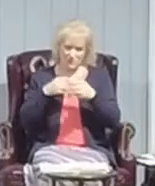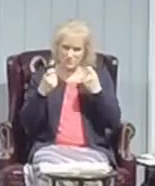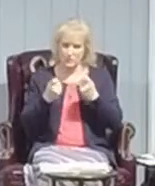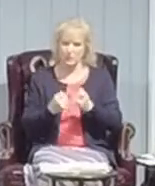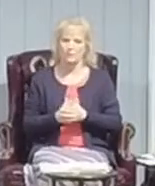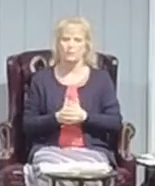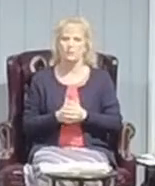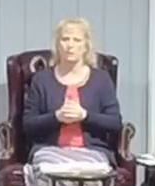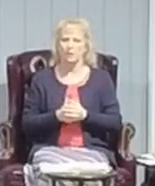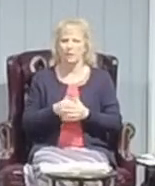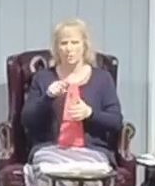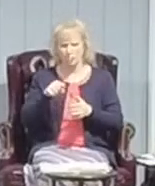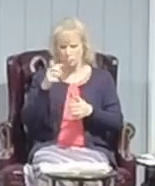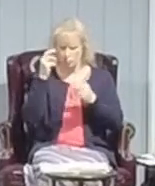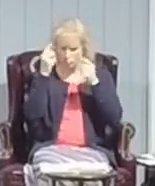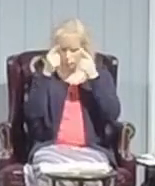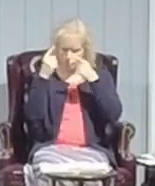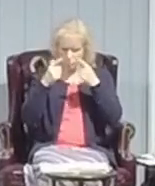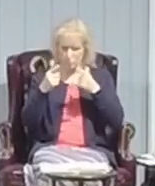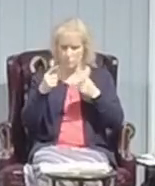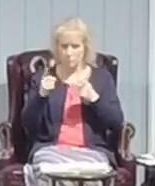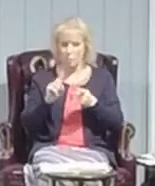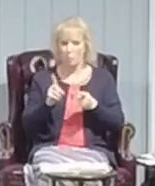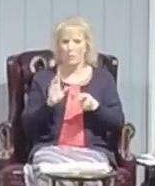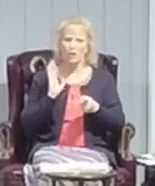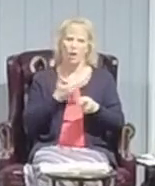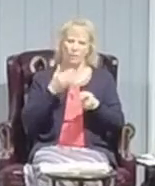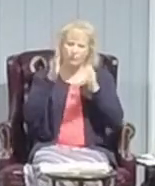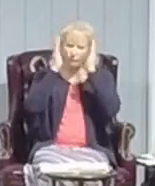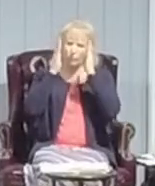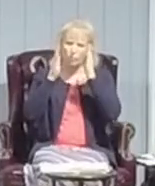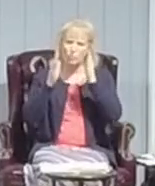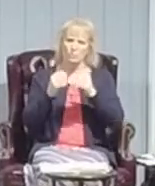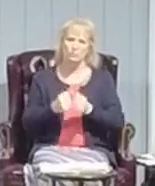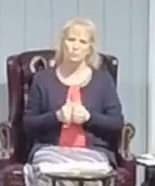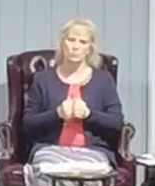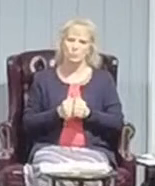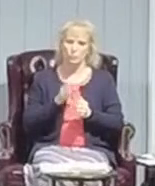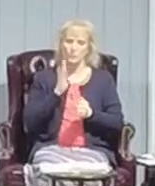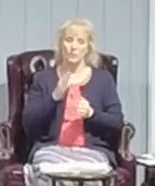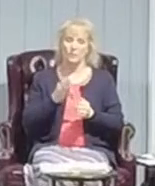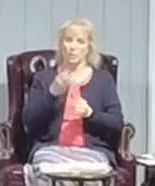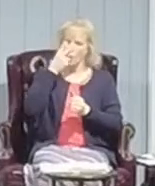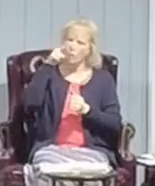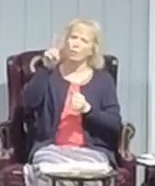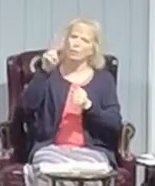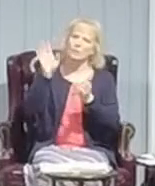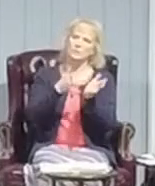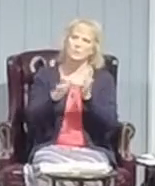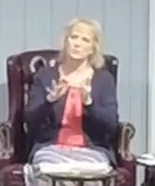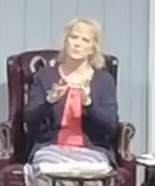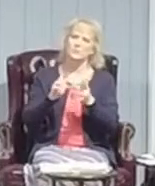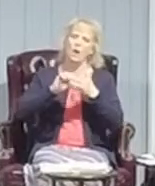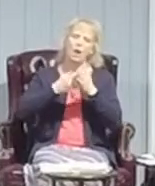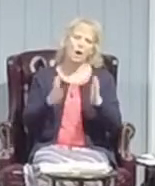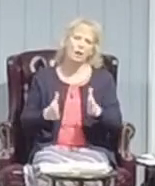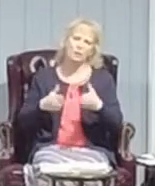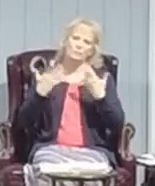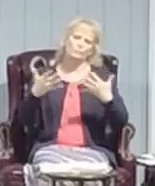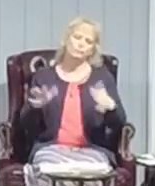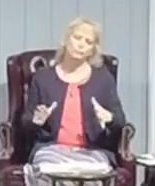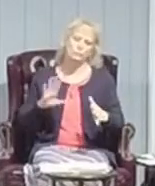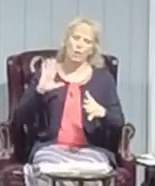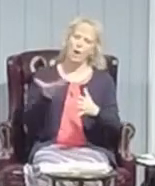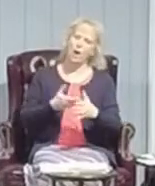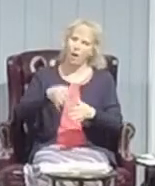notice there where he told us our focus is supposed to be? Looking unto Jesus, the author and finisher